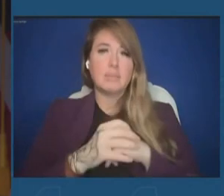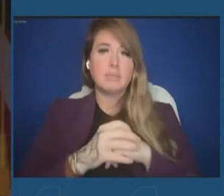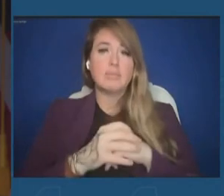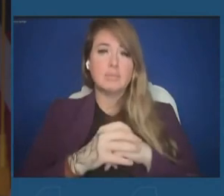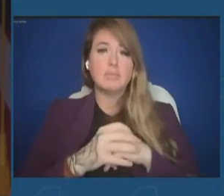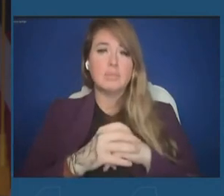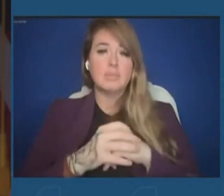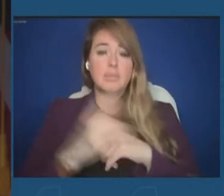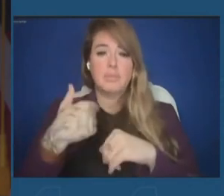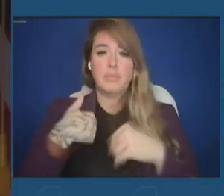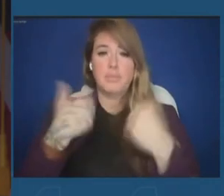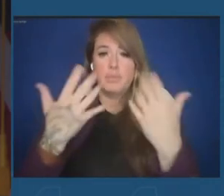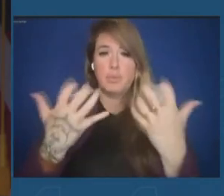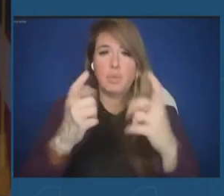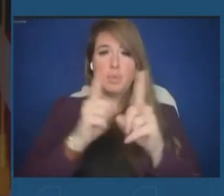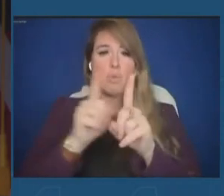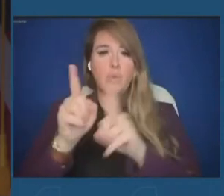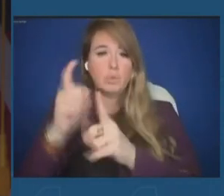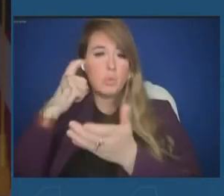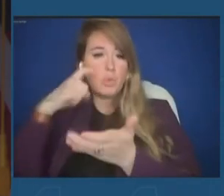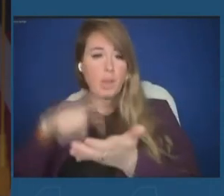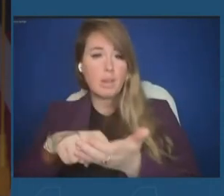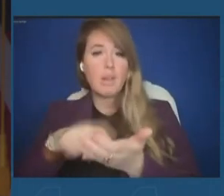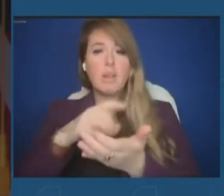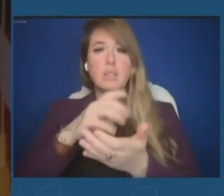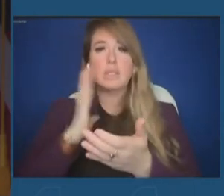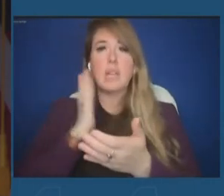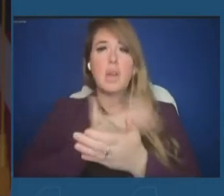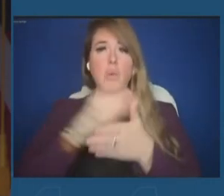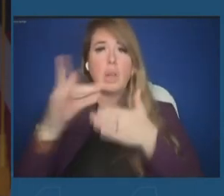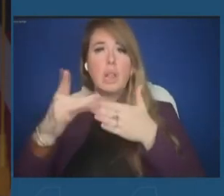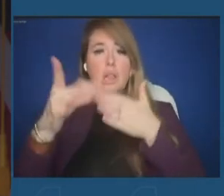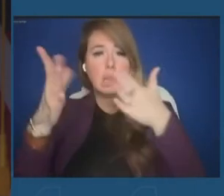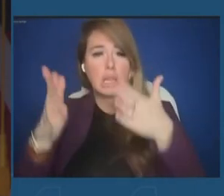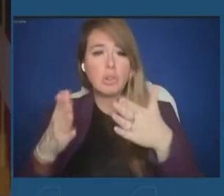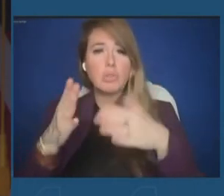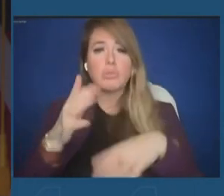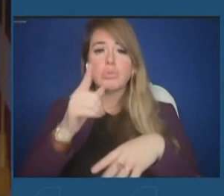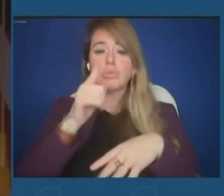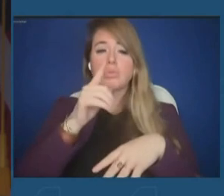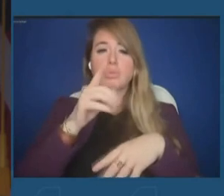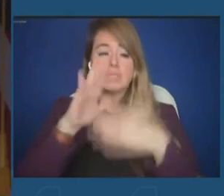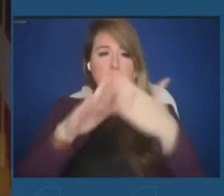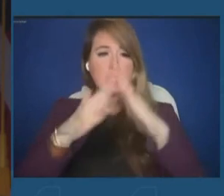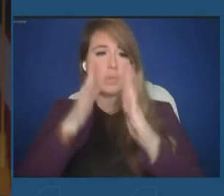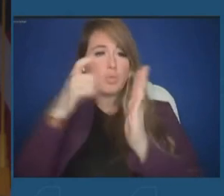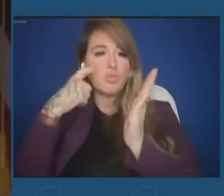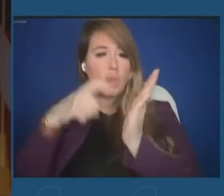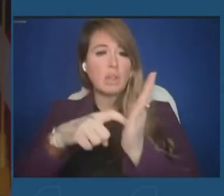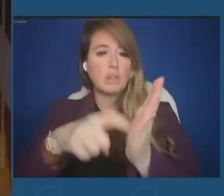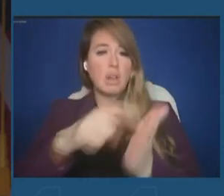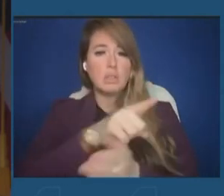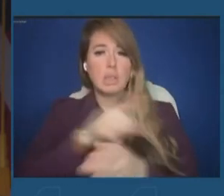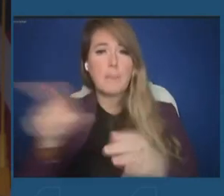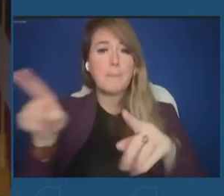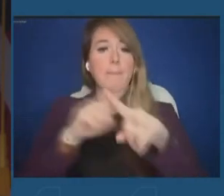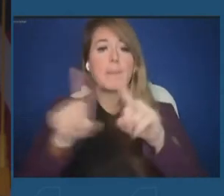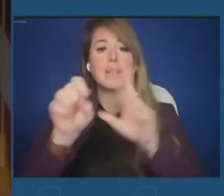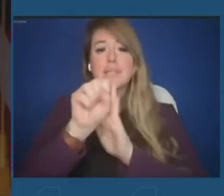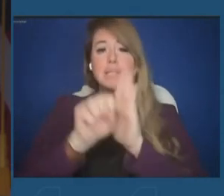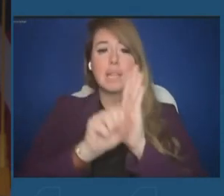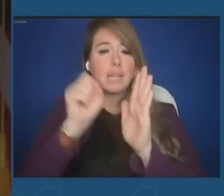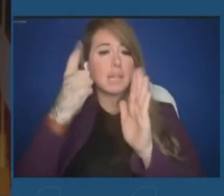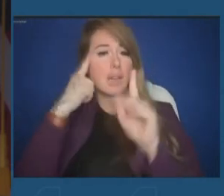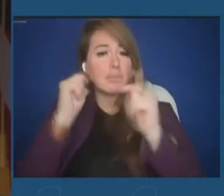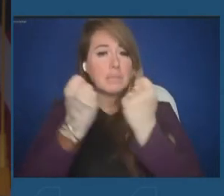And I want to also recognize, and our leaders in the county and the city will recognize their teams, but state government teams who came